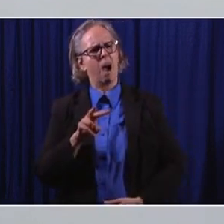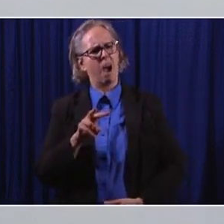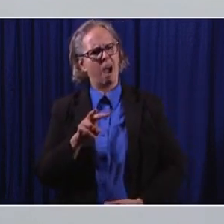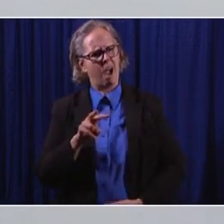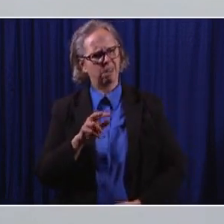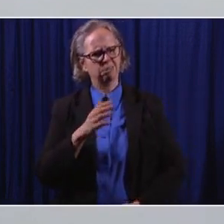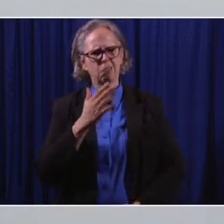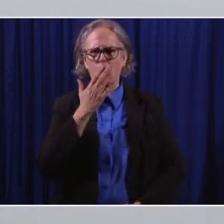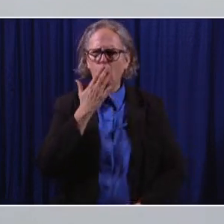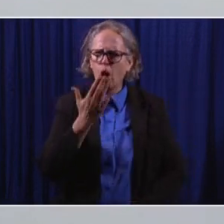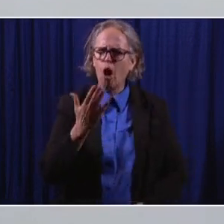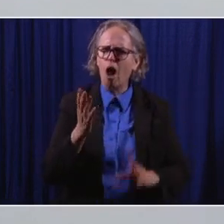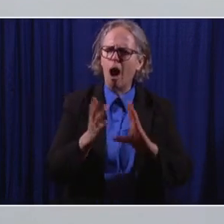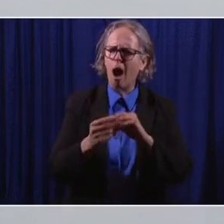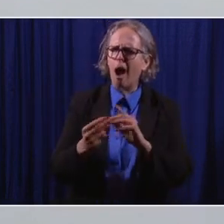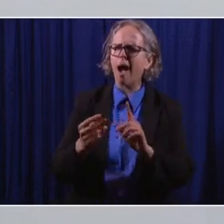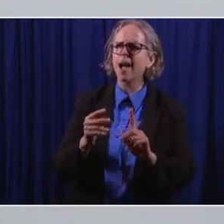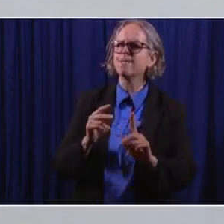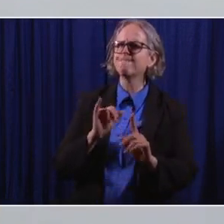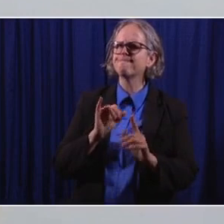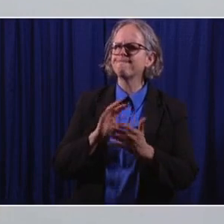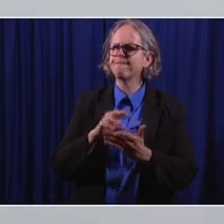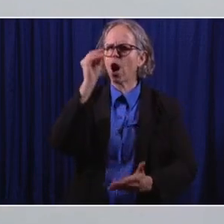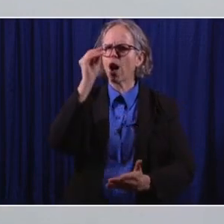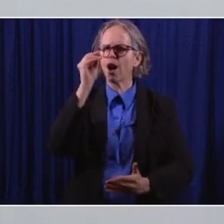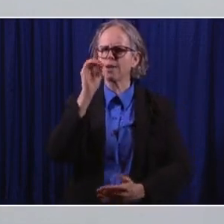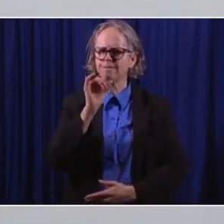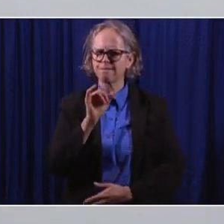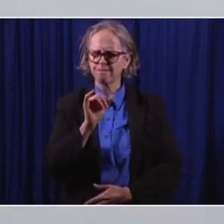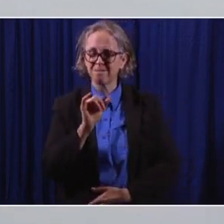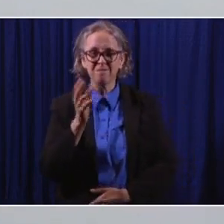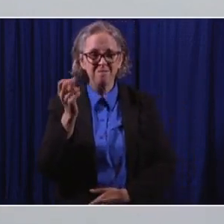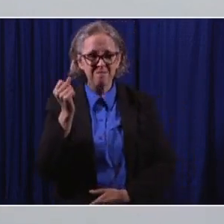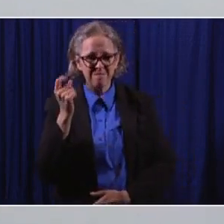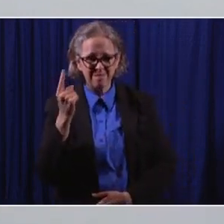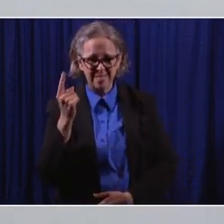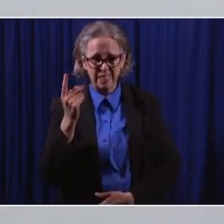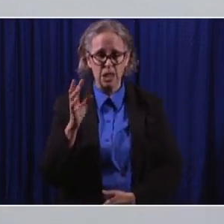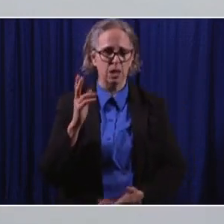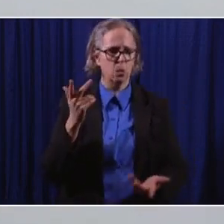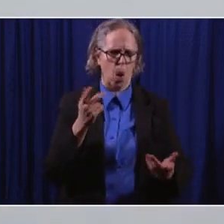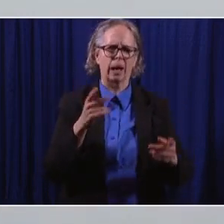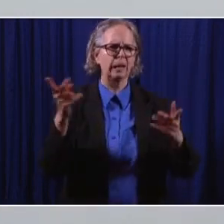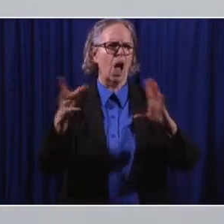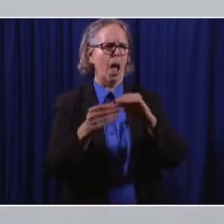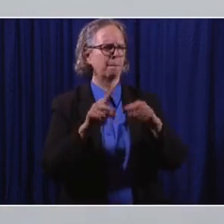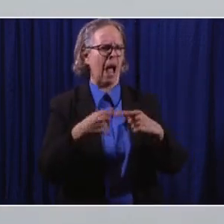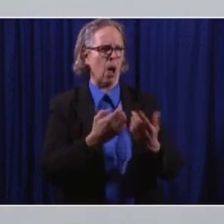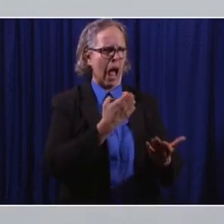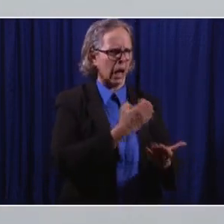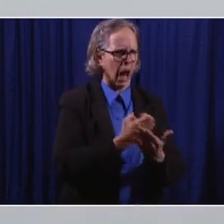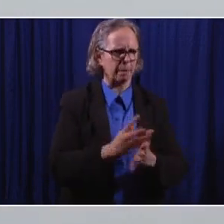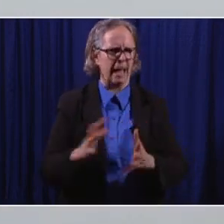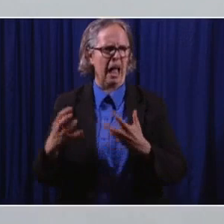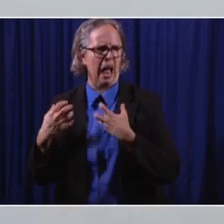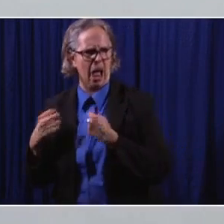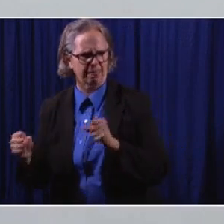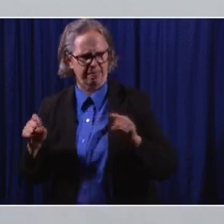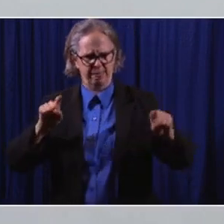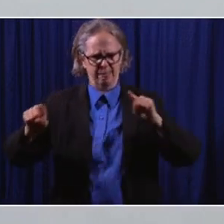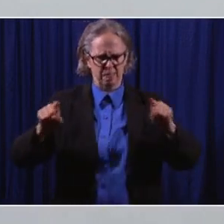perspective on where things stand from both an economic point of view and a health point of view, and how Ohio fits into that.